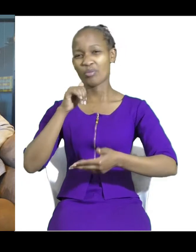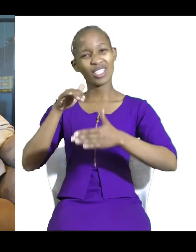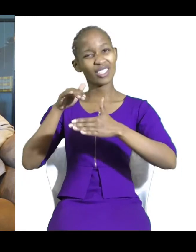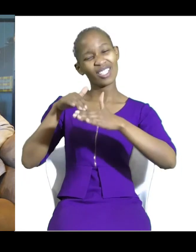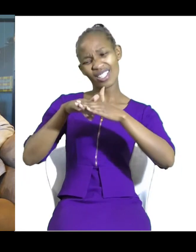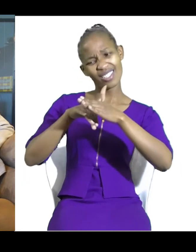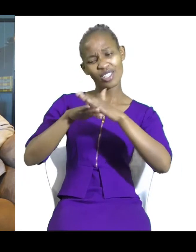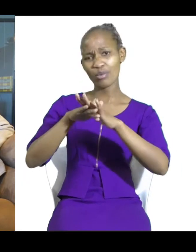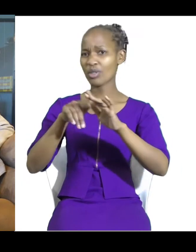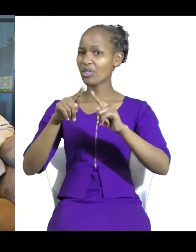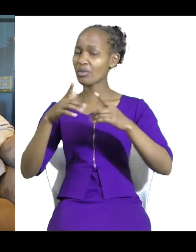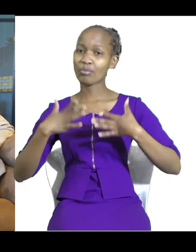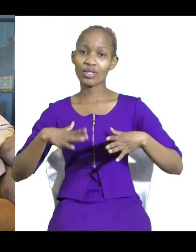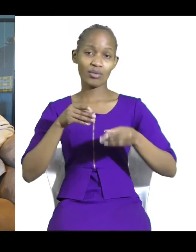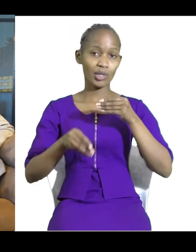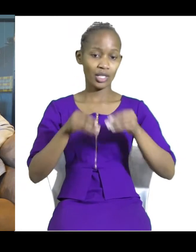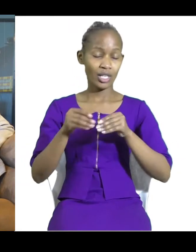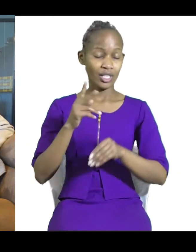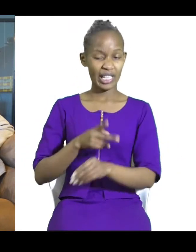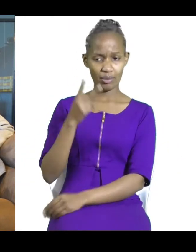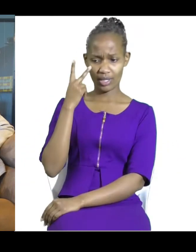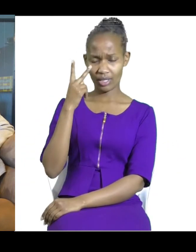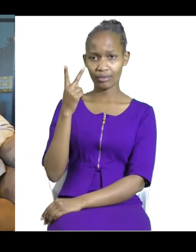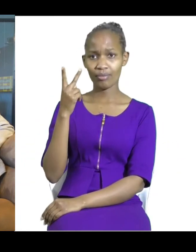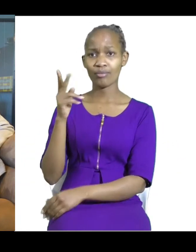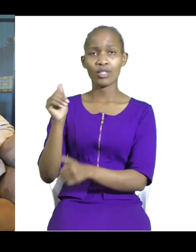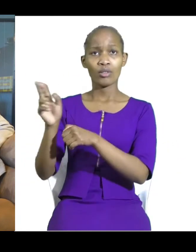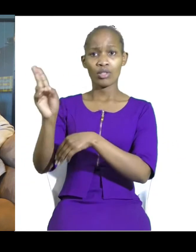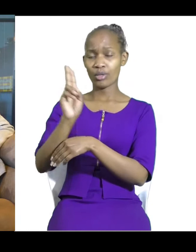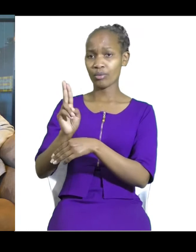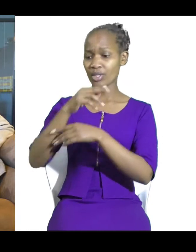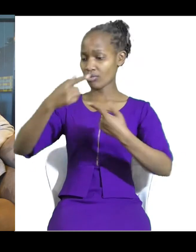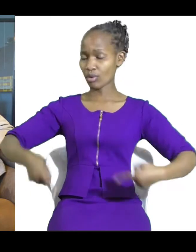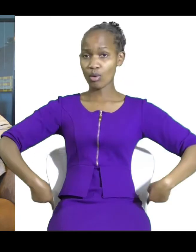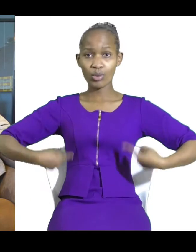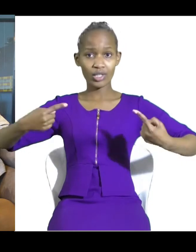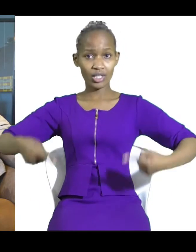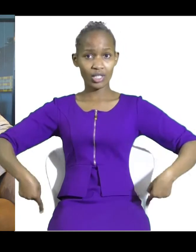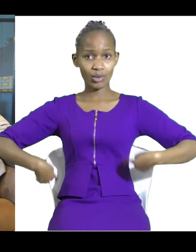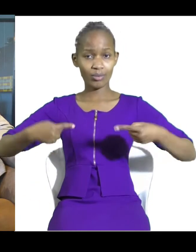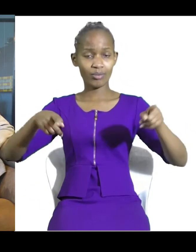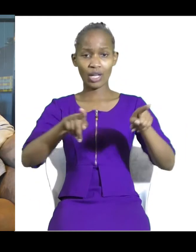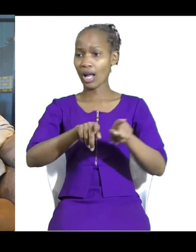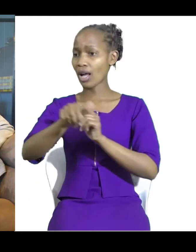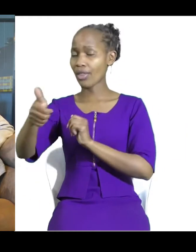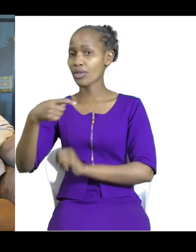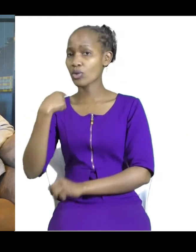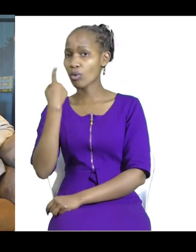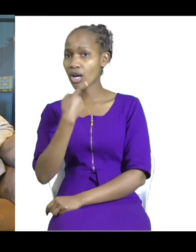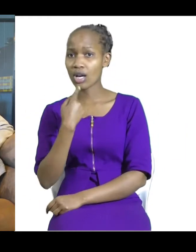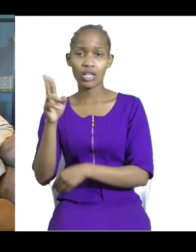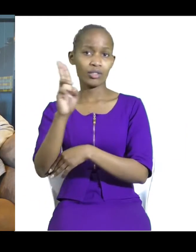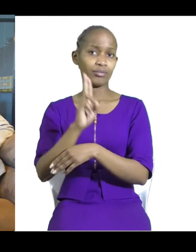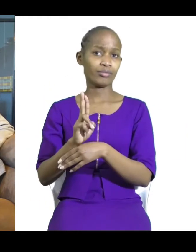much accommodating to persons with disabilities. When we look at those are using wheelchairs, and also those